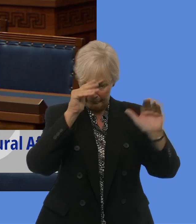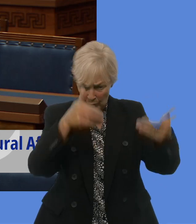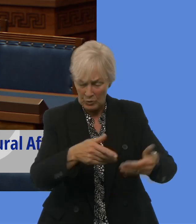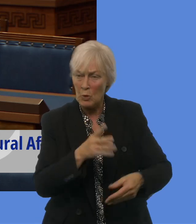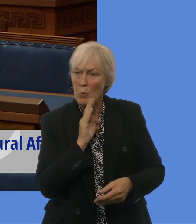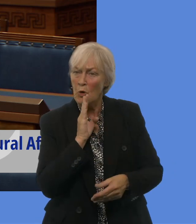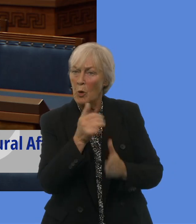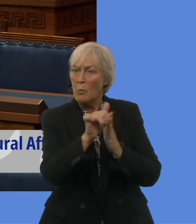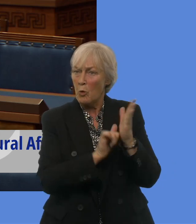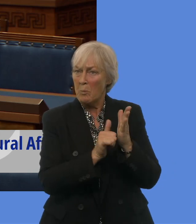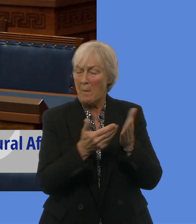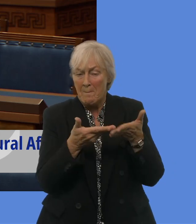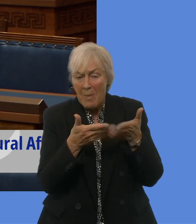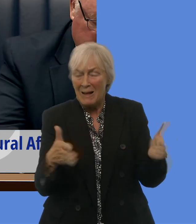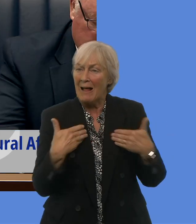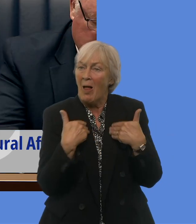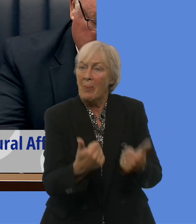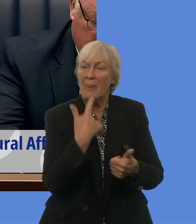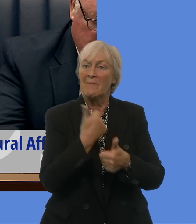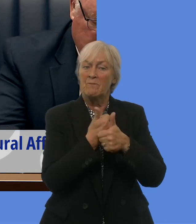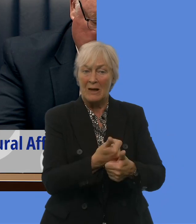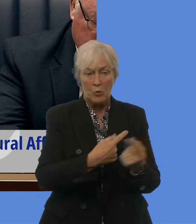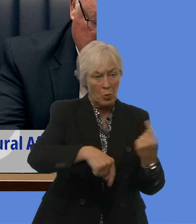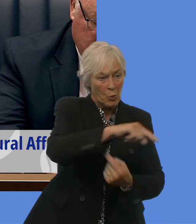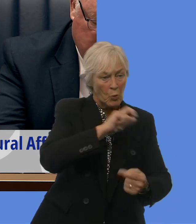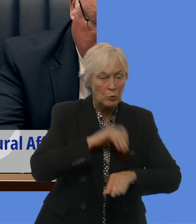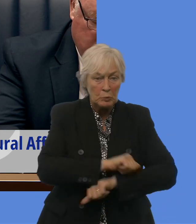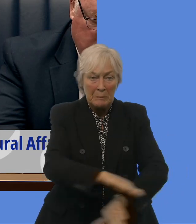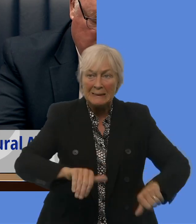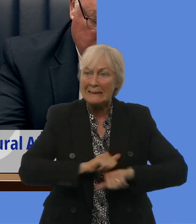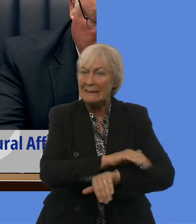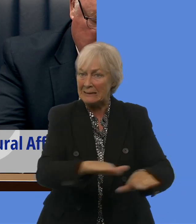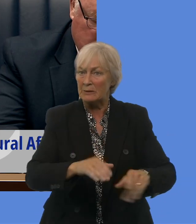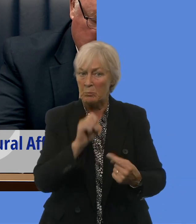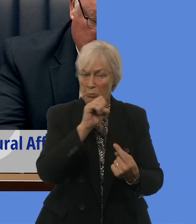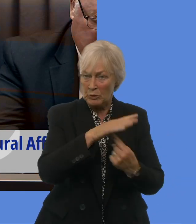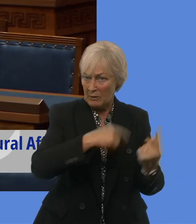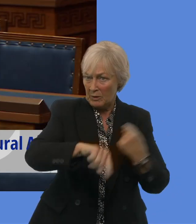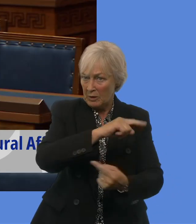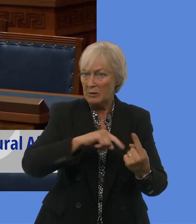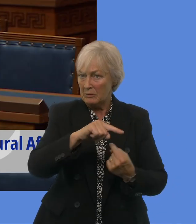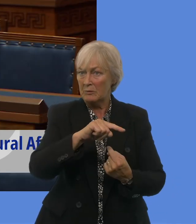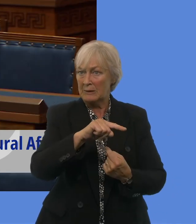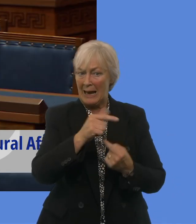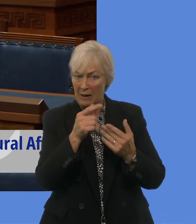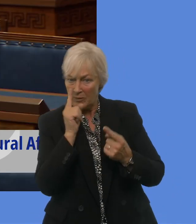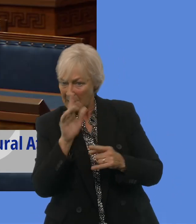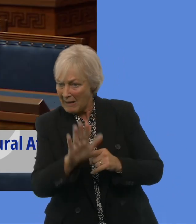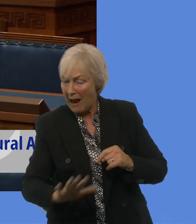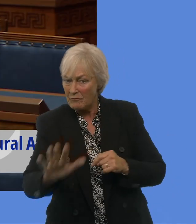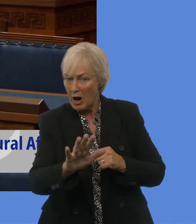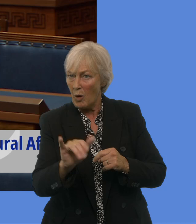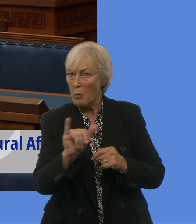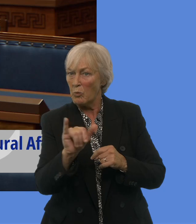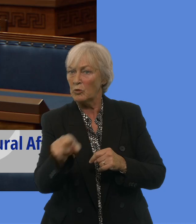programme is to provide good public health advice to bathers. This is particularly important for Raiswood with the ongoing blue-green algae